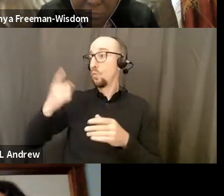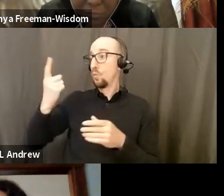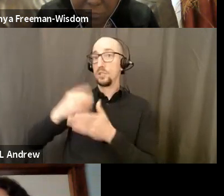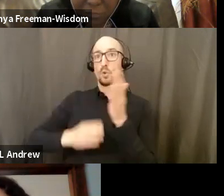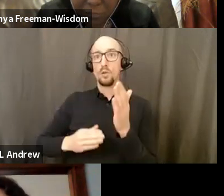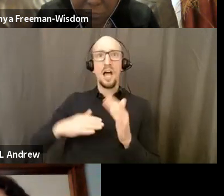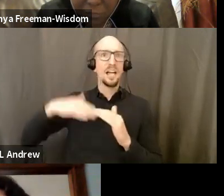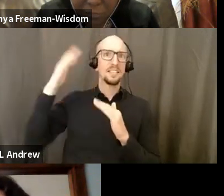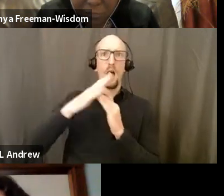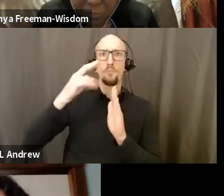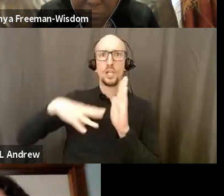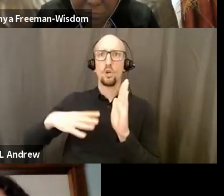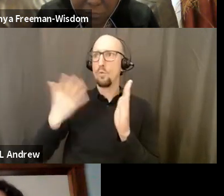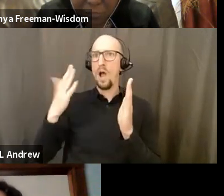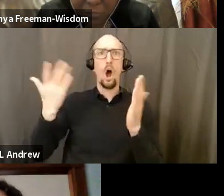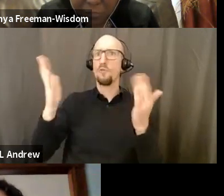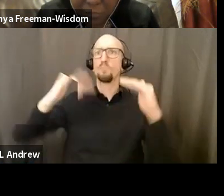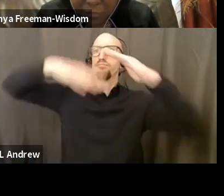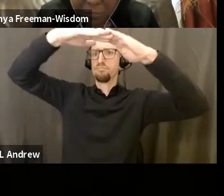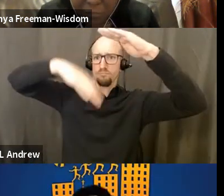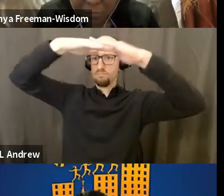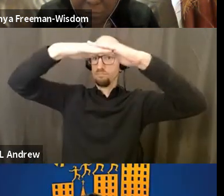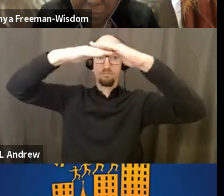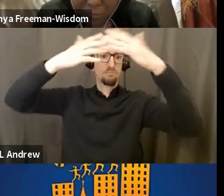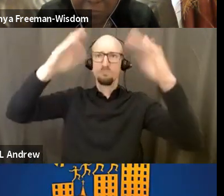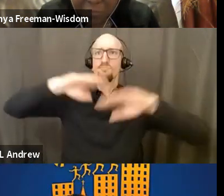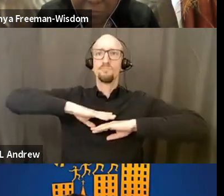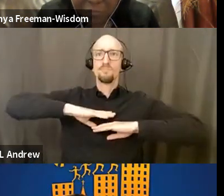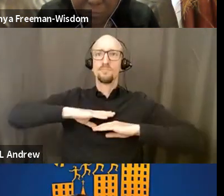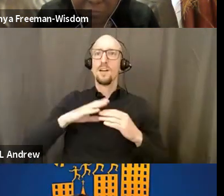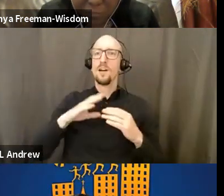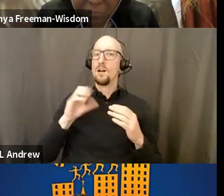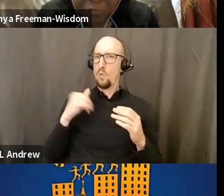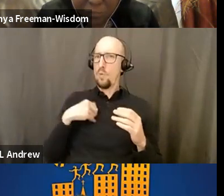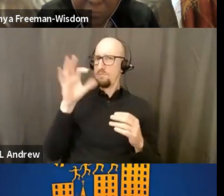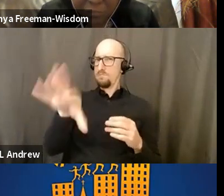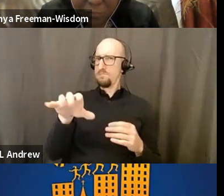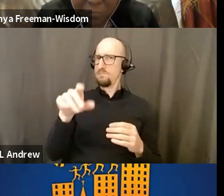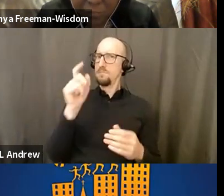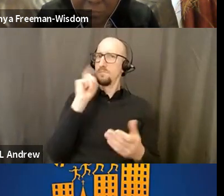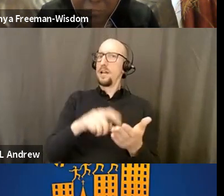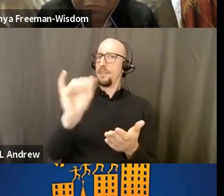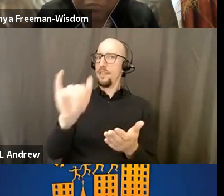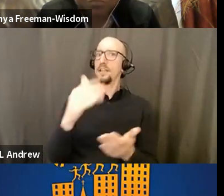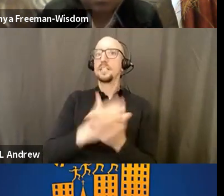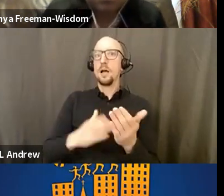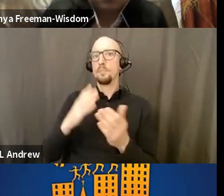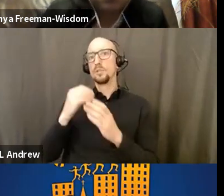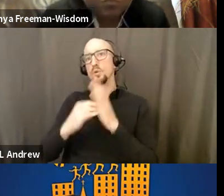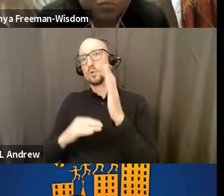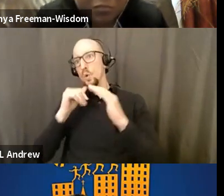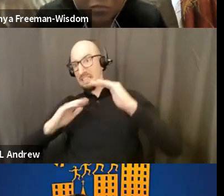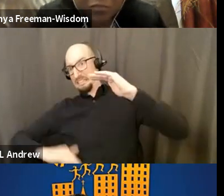growth because there's just not that much further to grow. And so naming that as something to put out